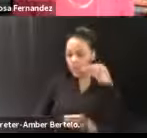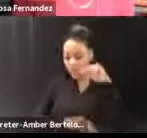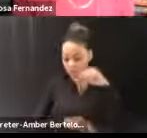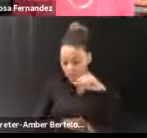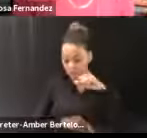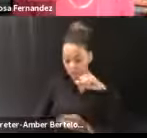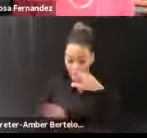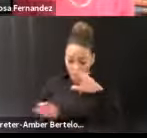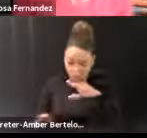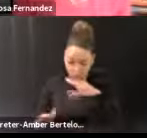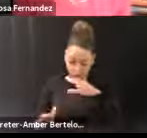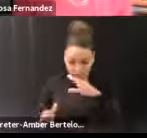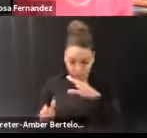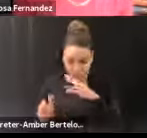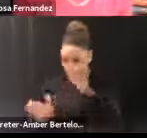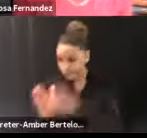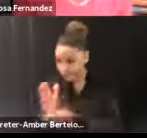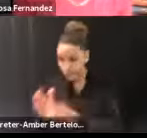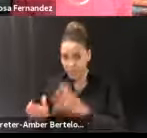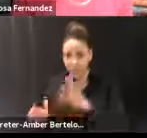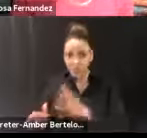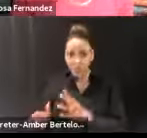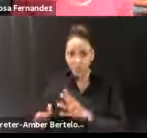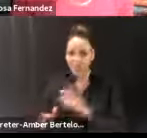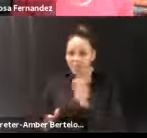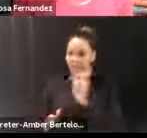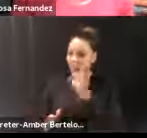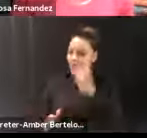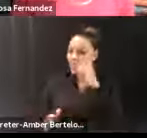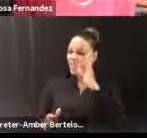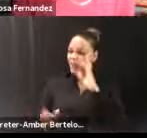many losses. Think we'd be whipped, have our